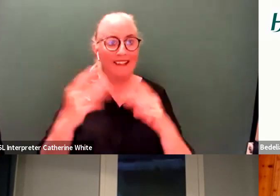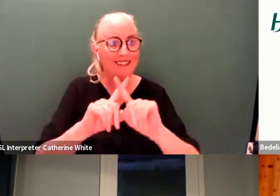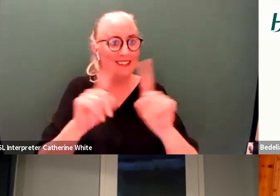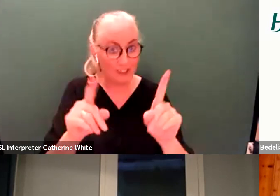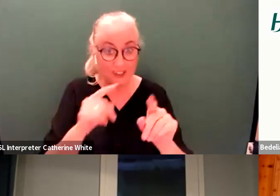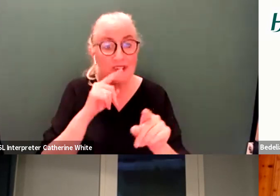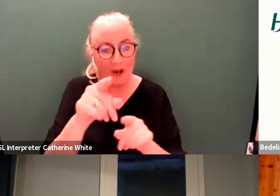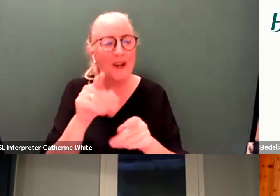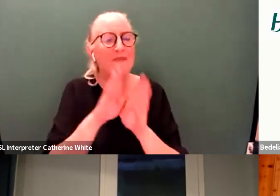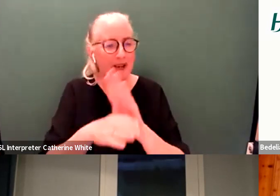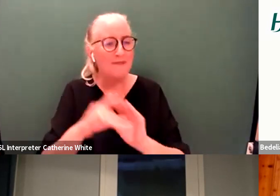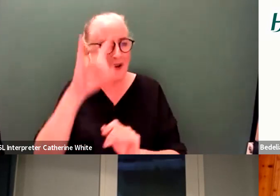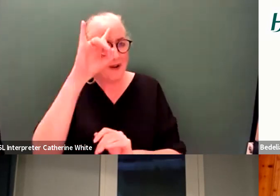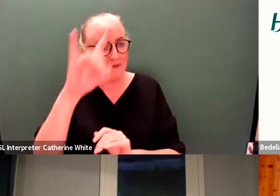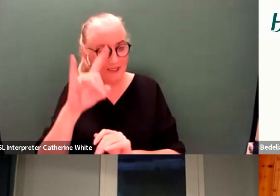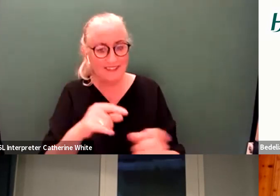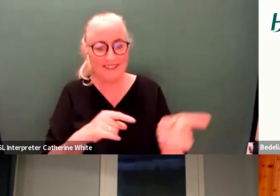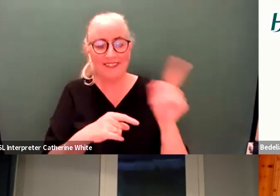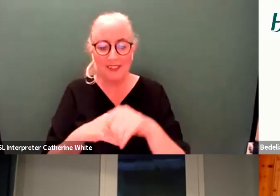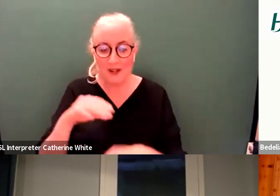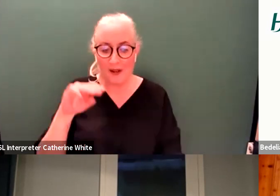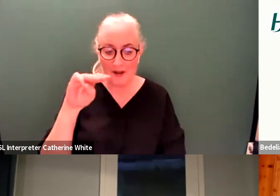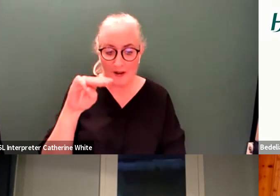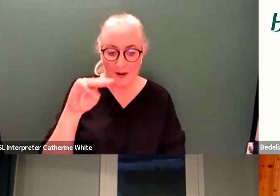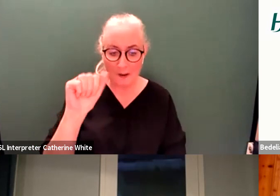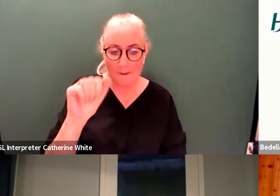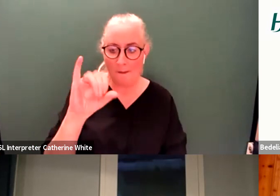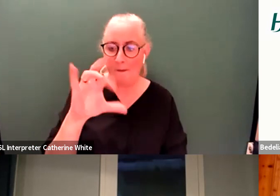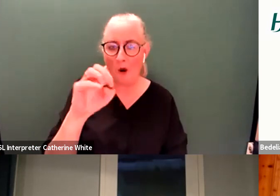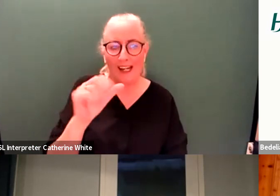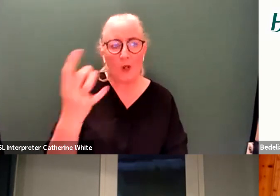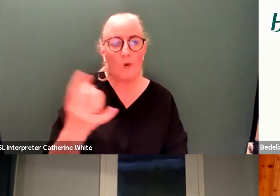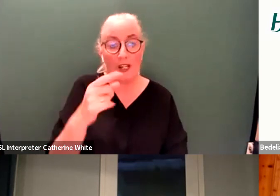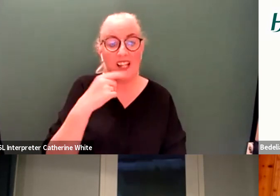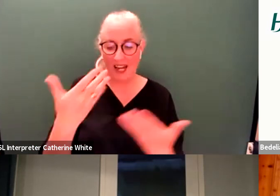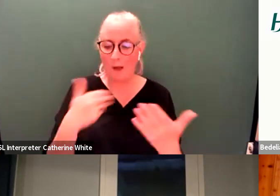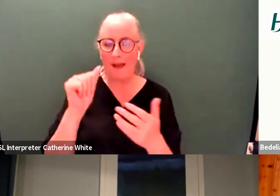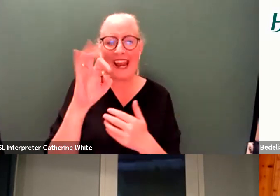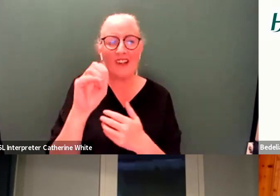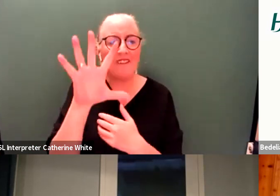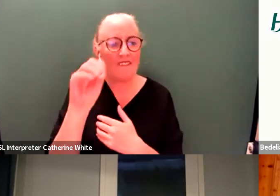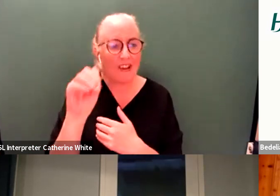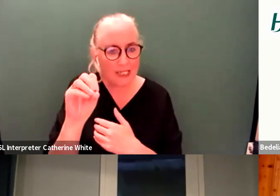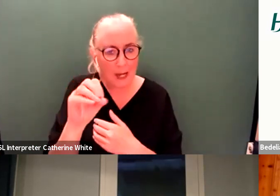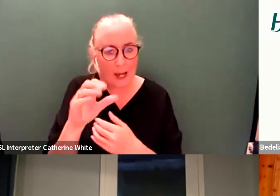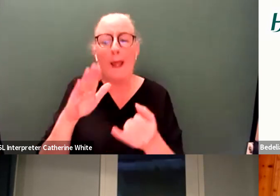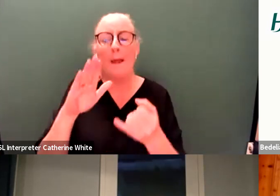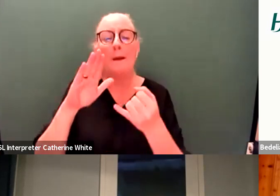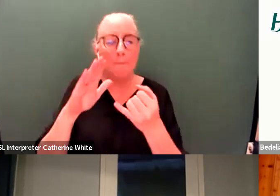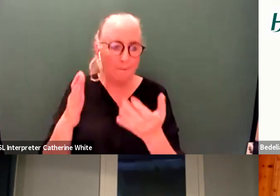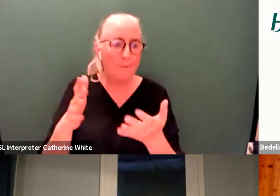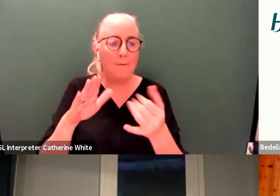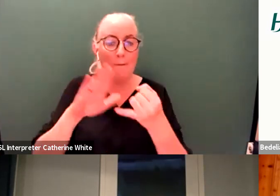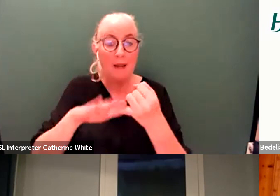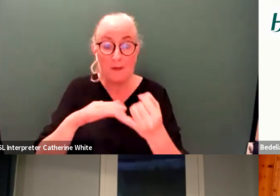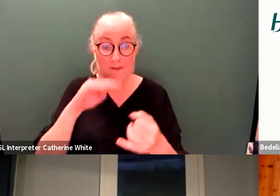you. Maureen, a question for you. I'm now in my 50s experiencing menopause symptom. Does that mean